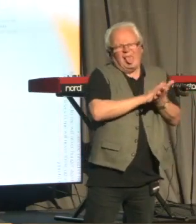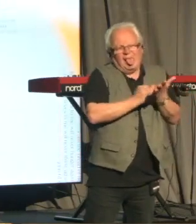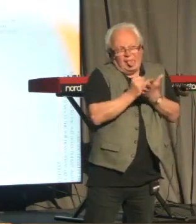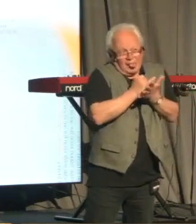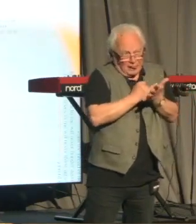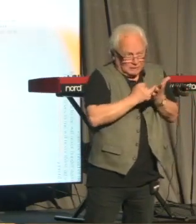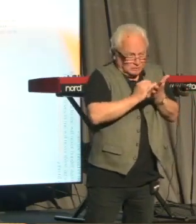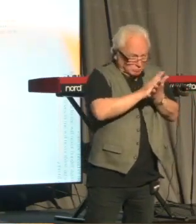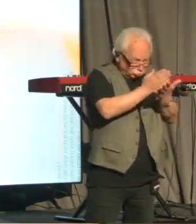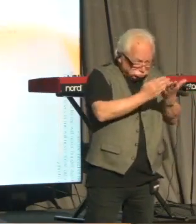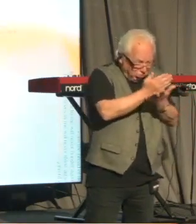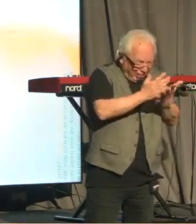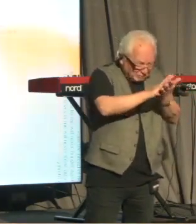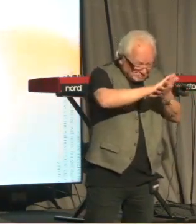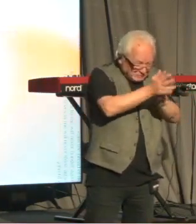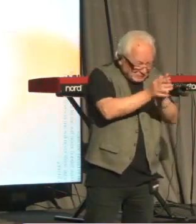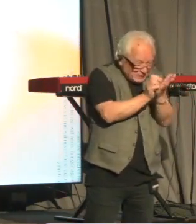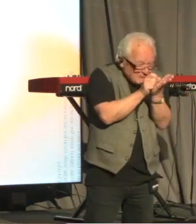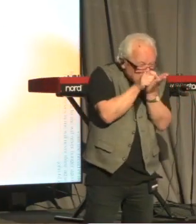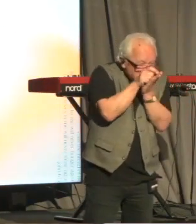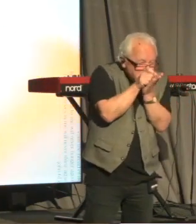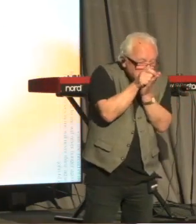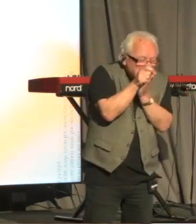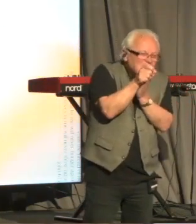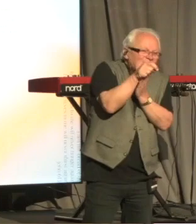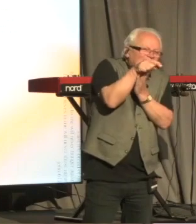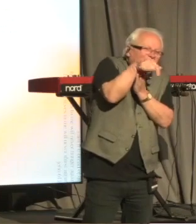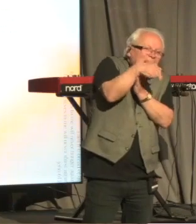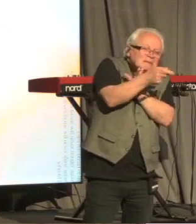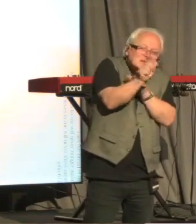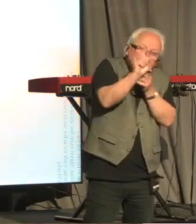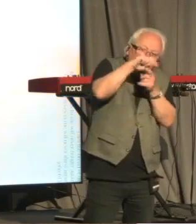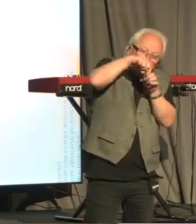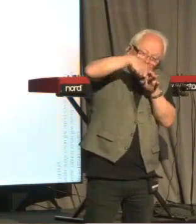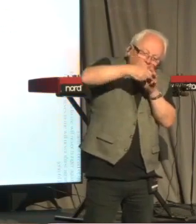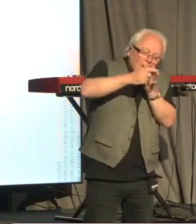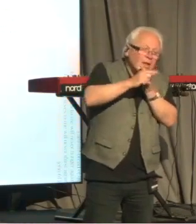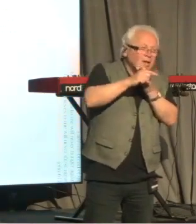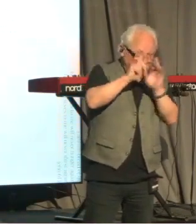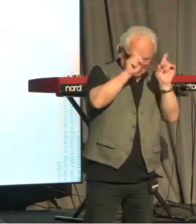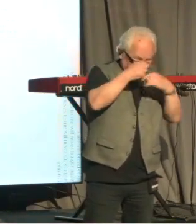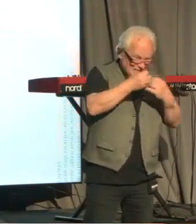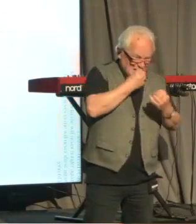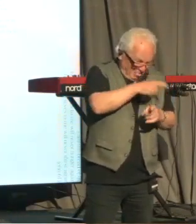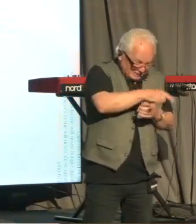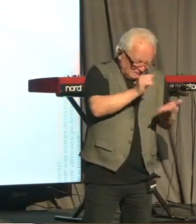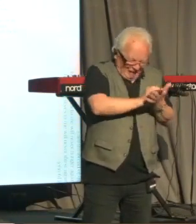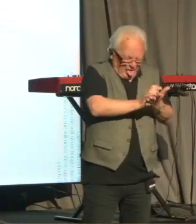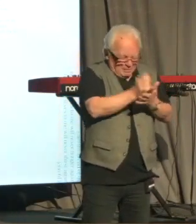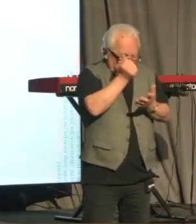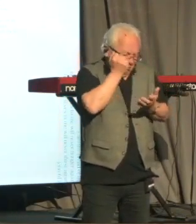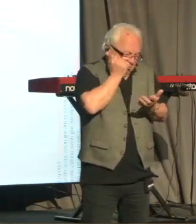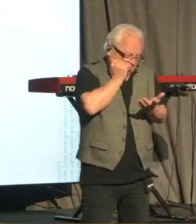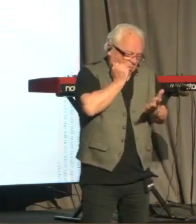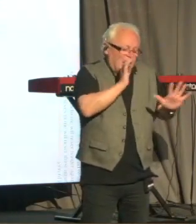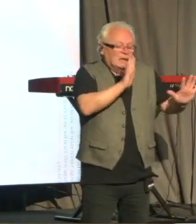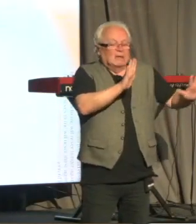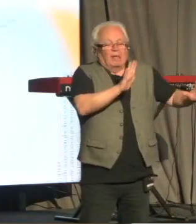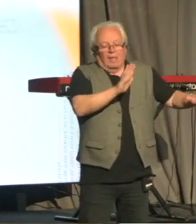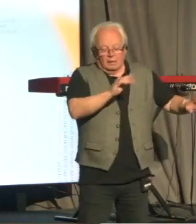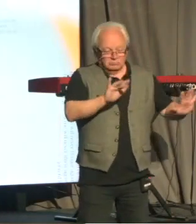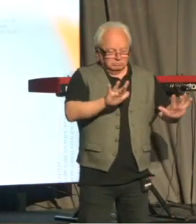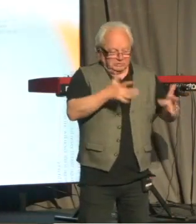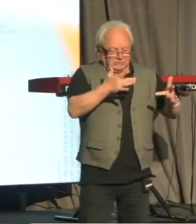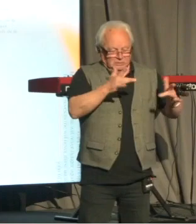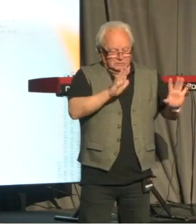The Bible tells us that there was maggots coming out of it. It was inedible. See, God was trying to